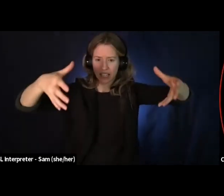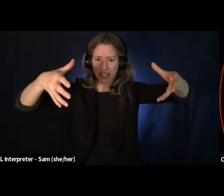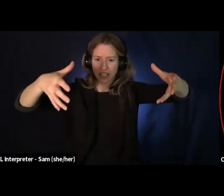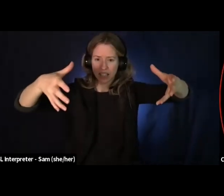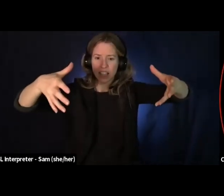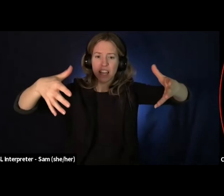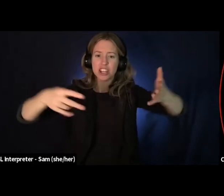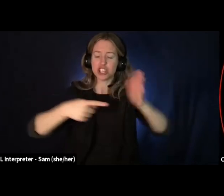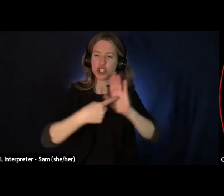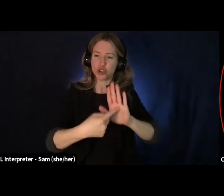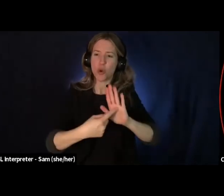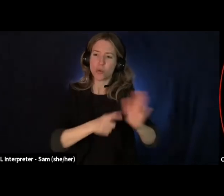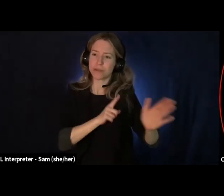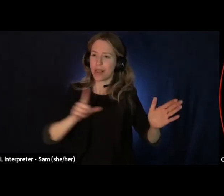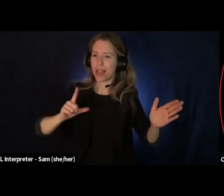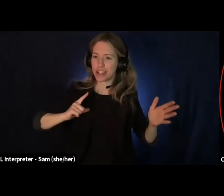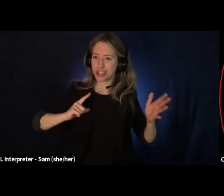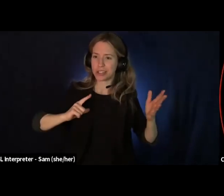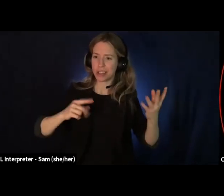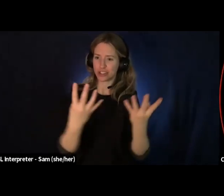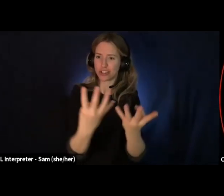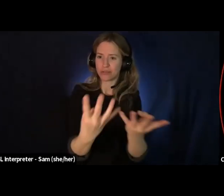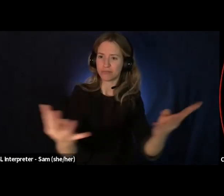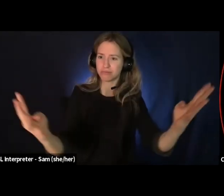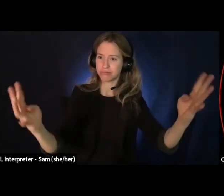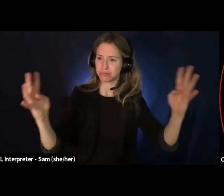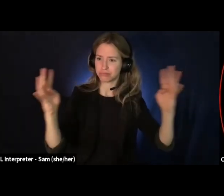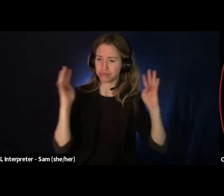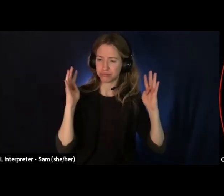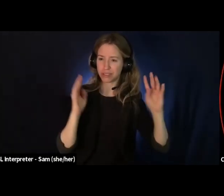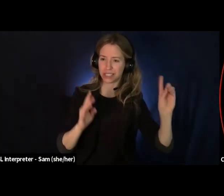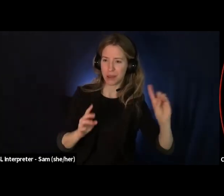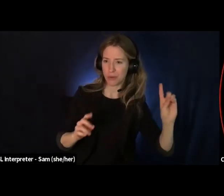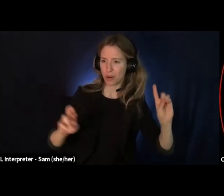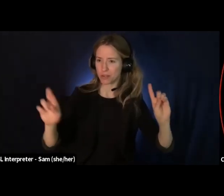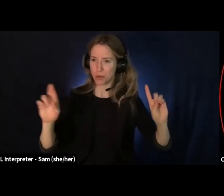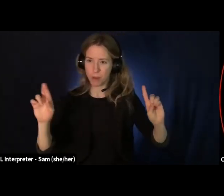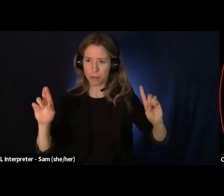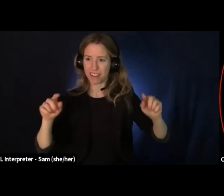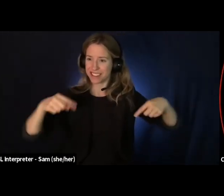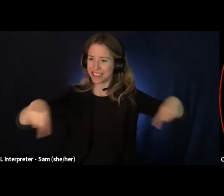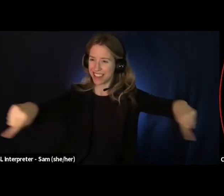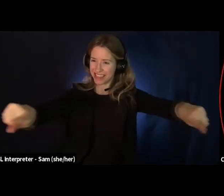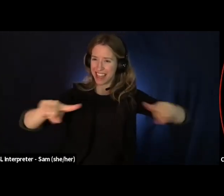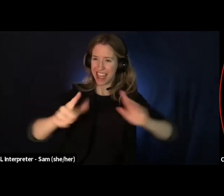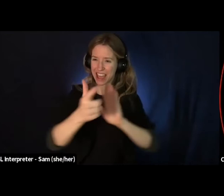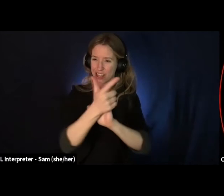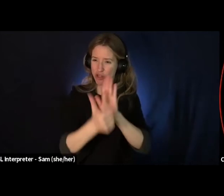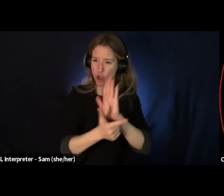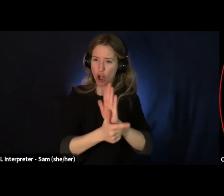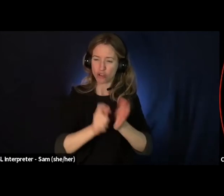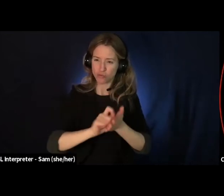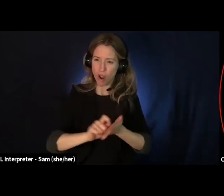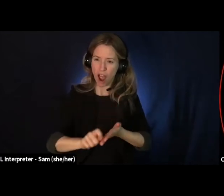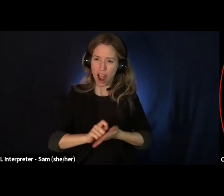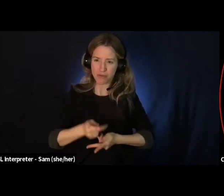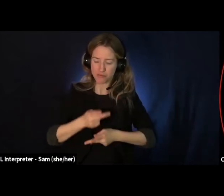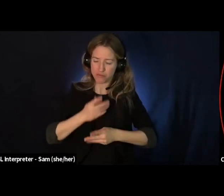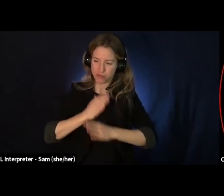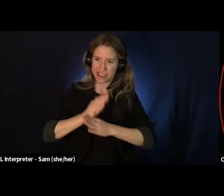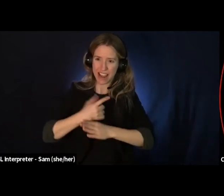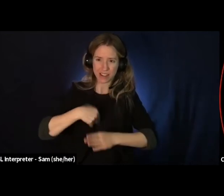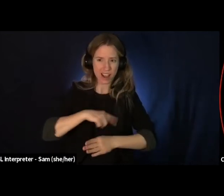us, those who are supposed to protect us and write laws to do such, and yet fail. The Turtle Clan.